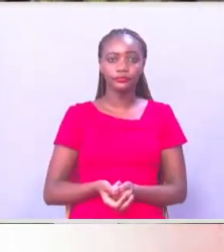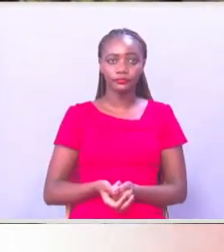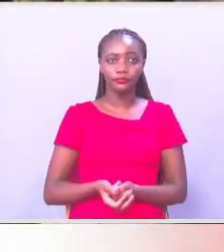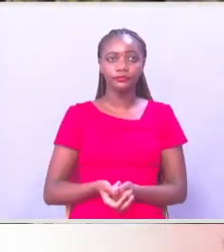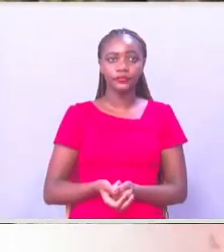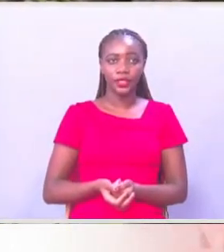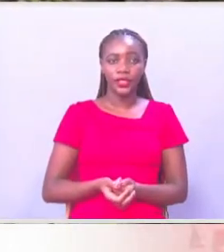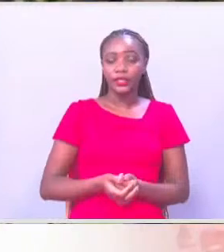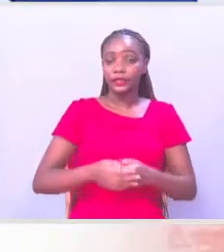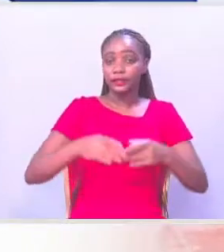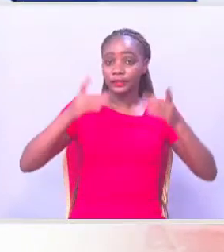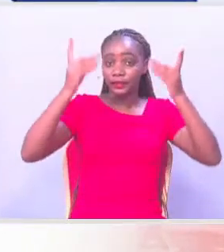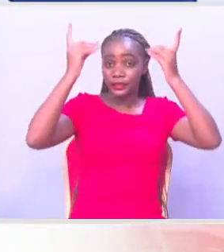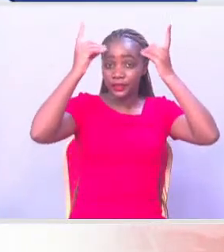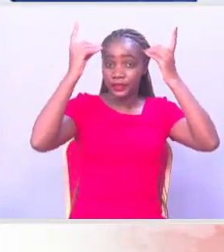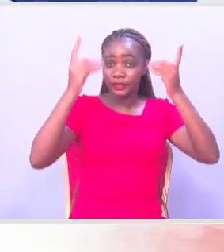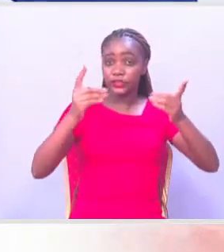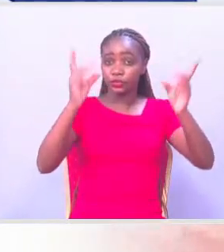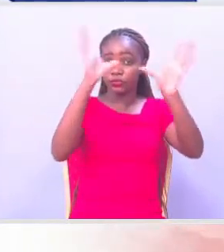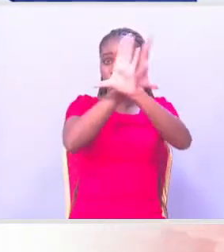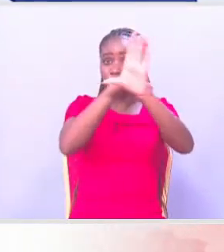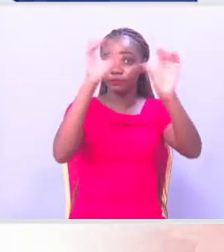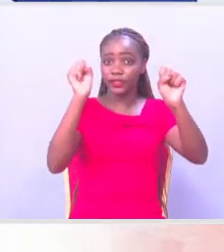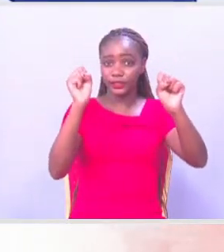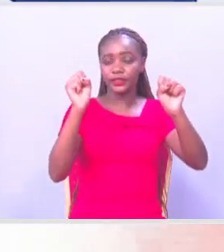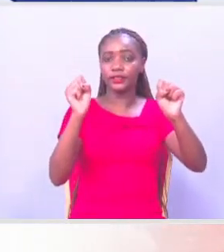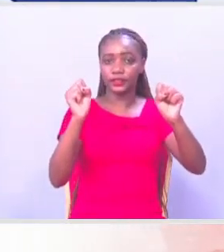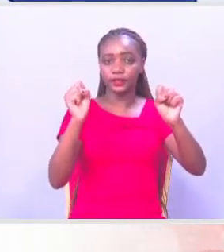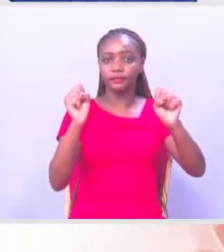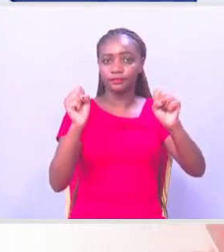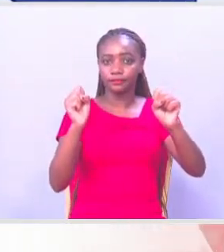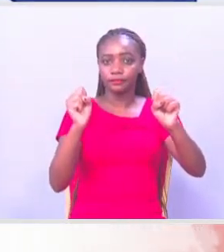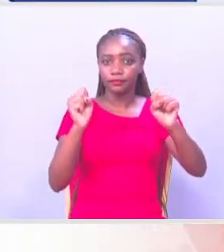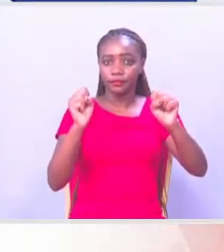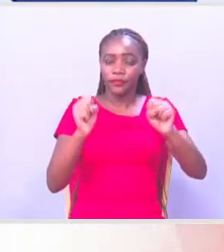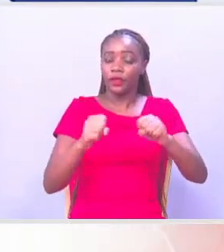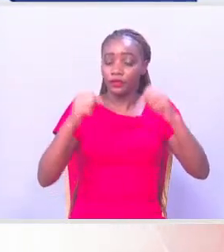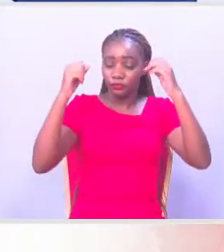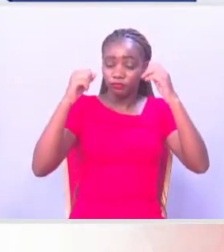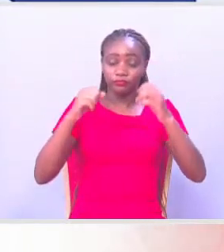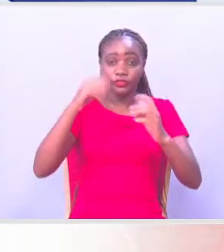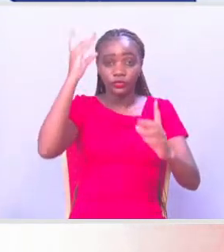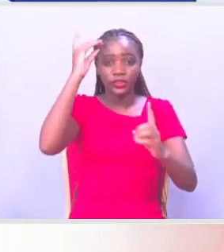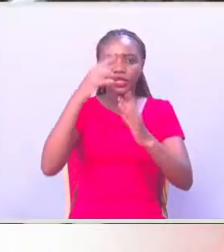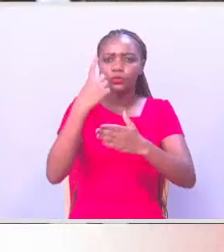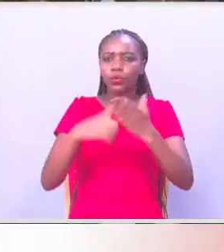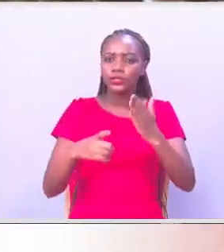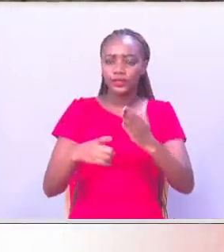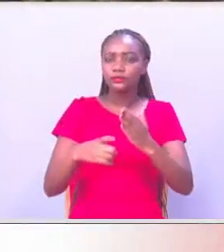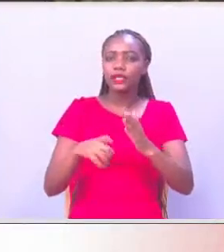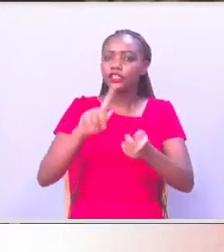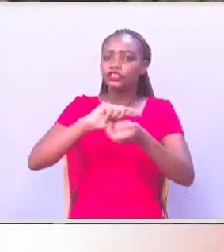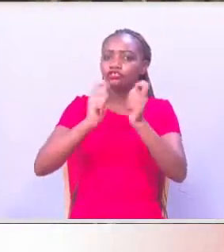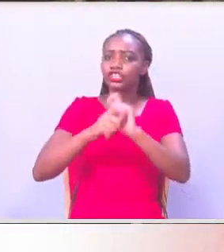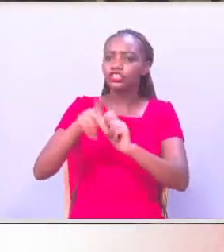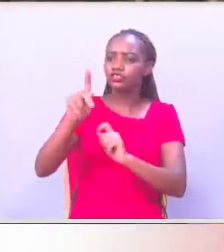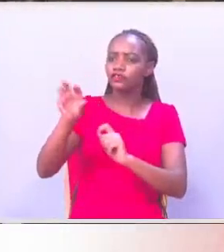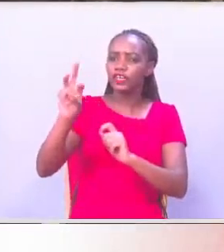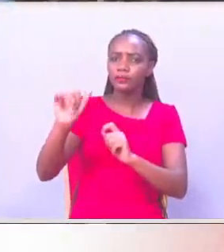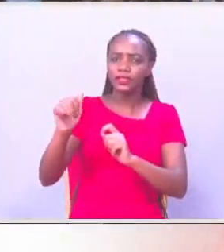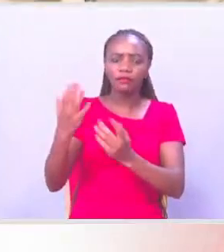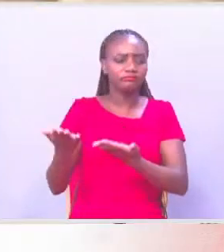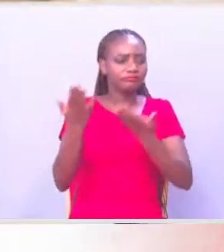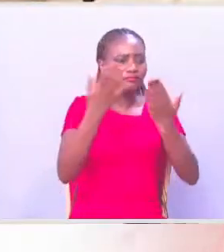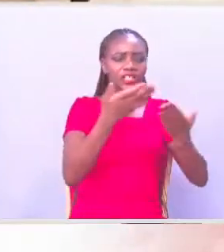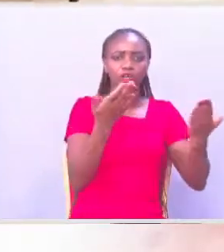The move by President Uhuru Kenyatta to facilitate the transfer of the Kenya Medical Supplies Authority KEMSA to the Ministry of